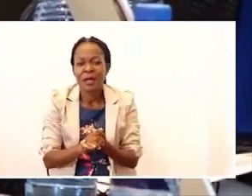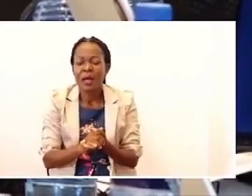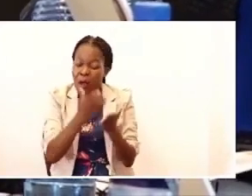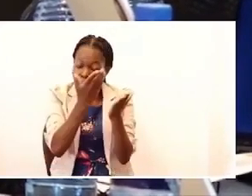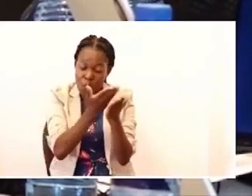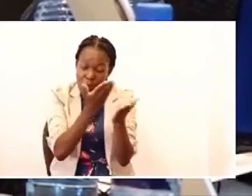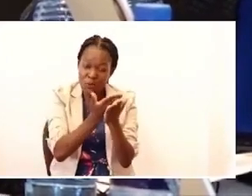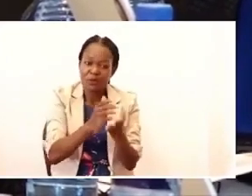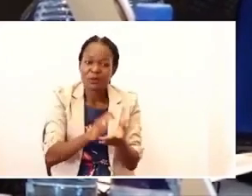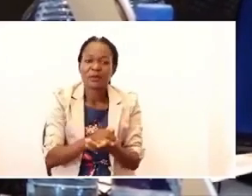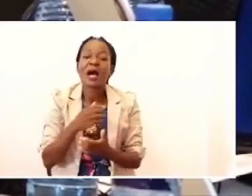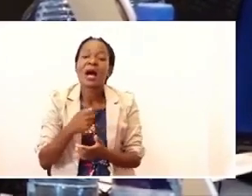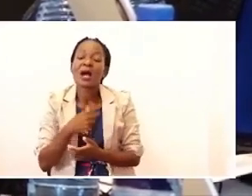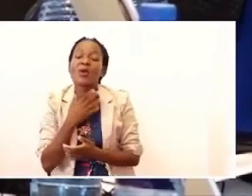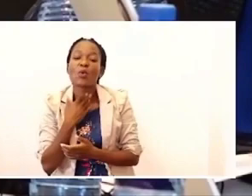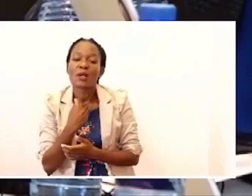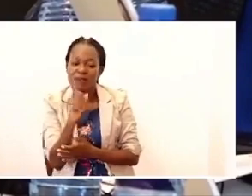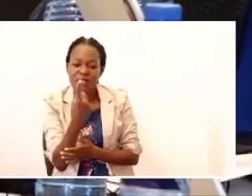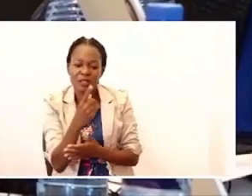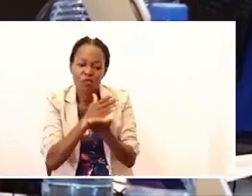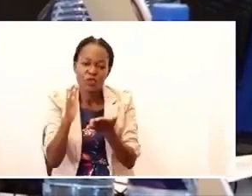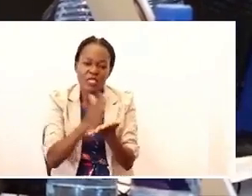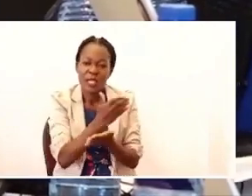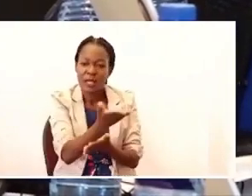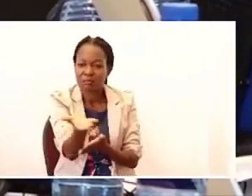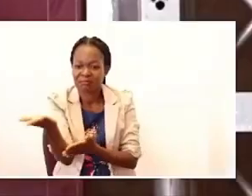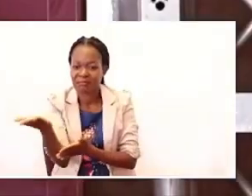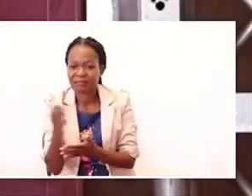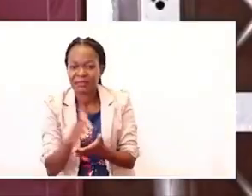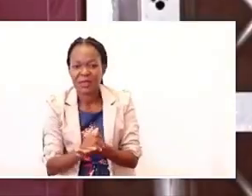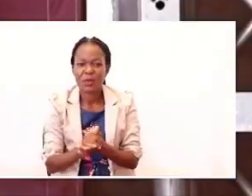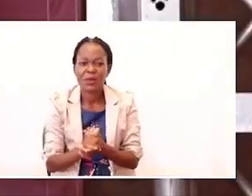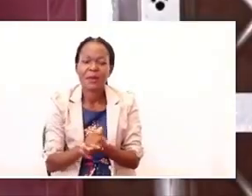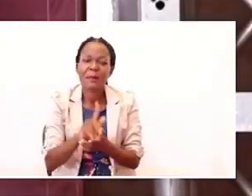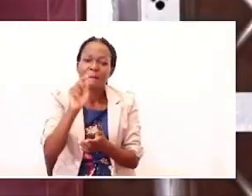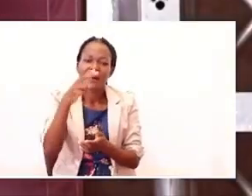proposition, I would like first of all to share with you what standard theory says.